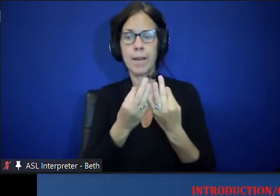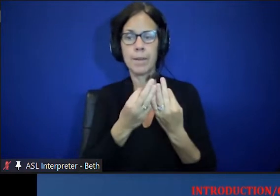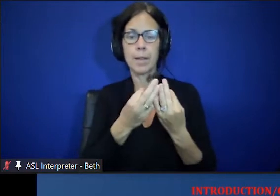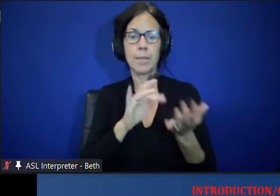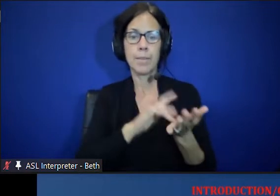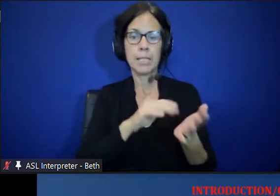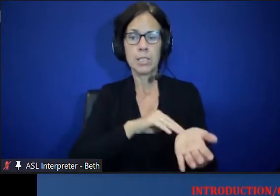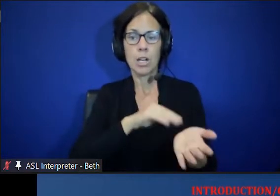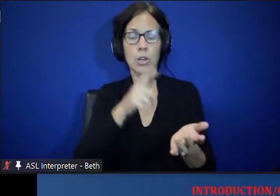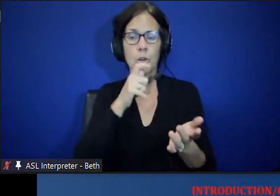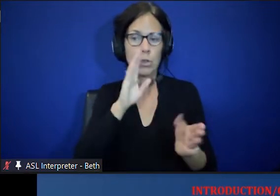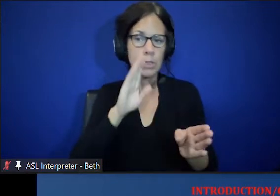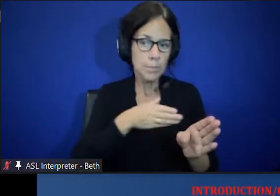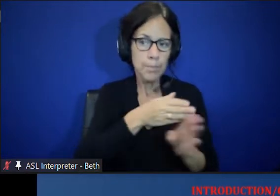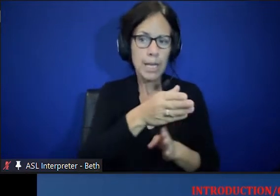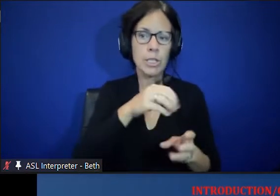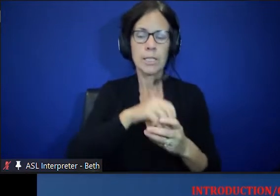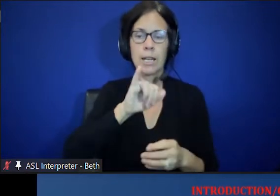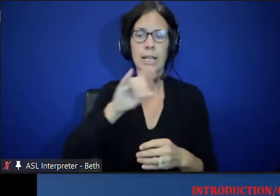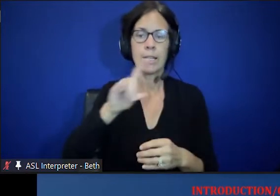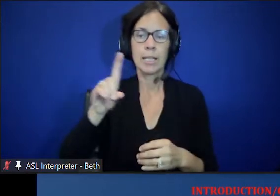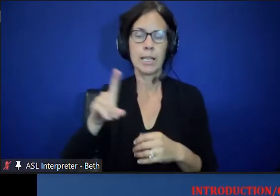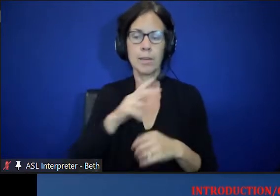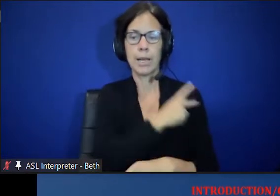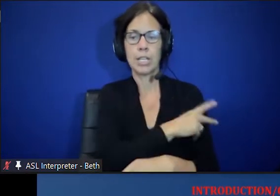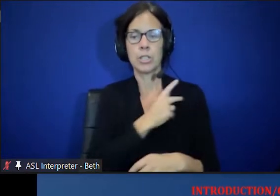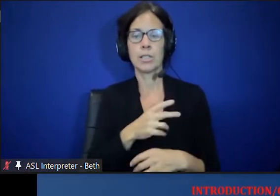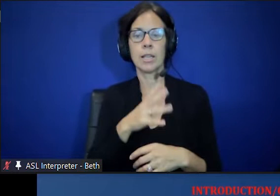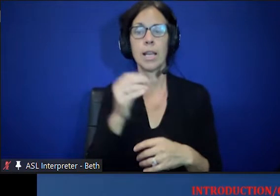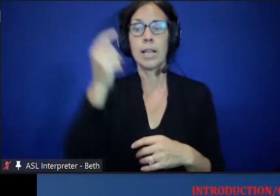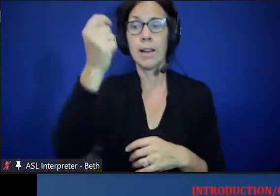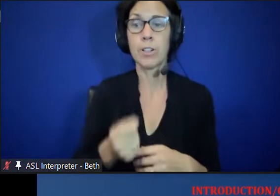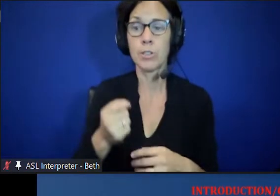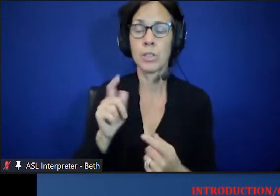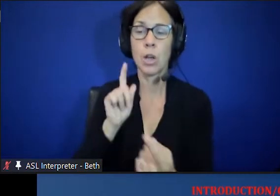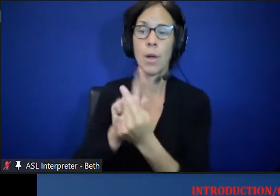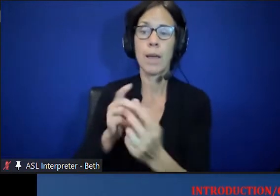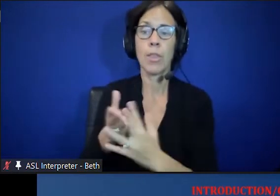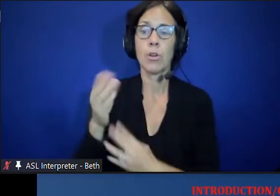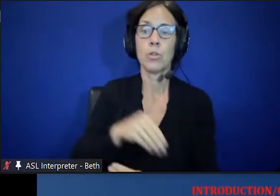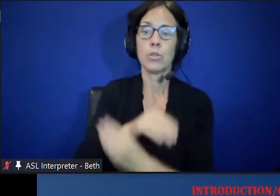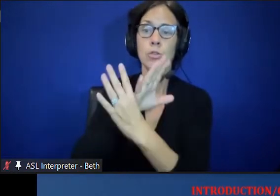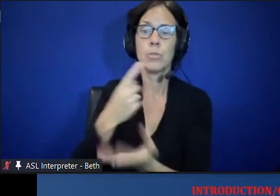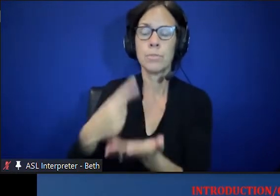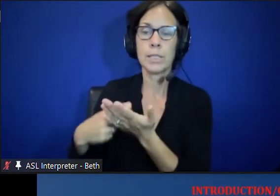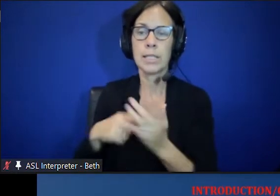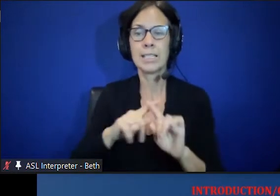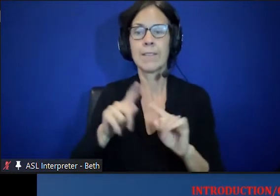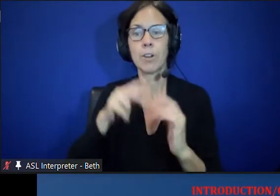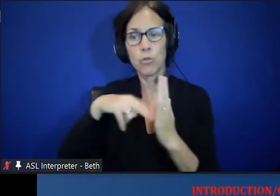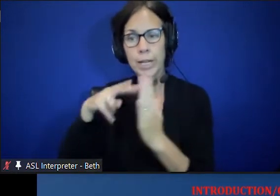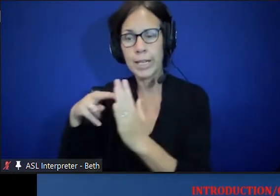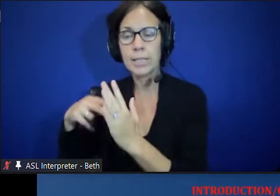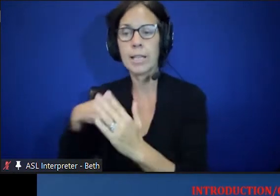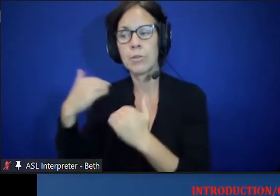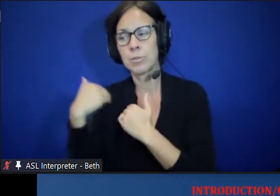IDD. And then additionally, every Tuesday, we met via Zoom and we talked about different readings that I was doing, the patients that